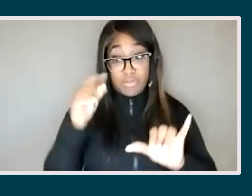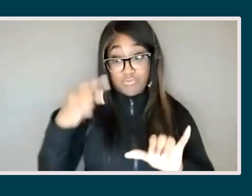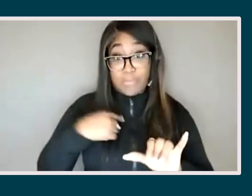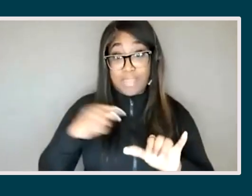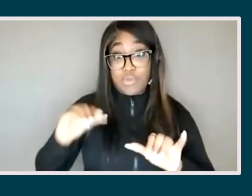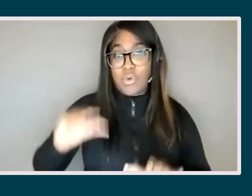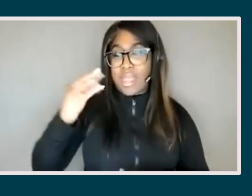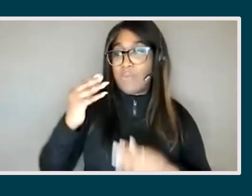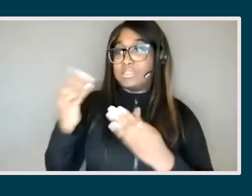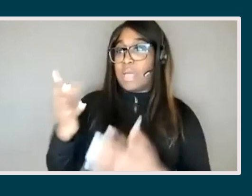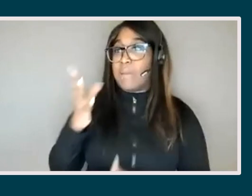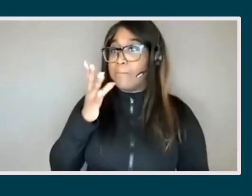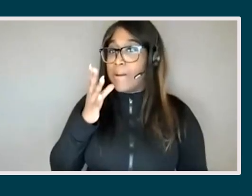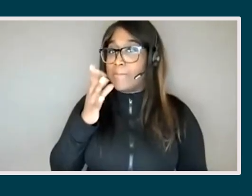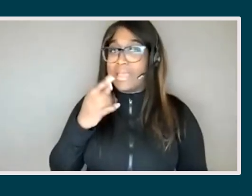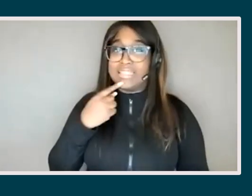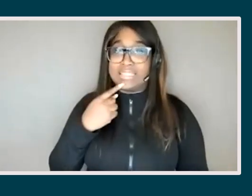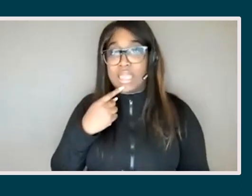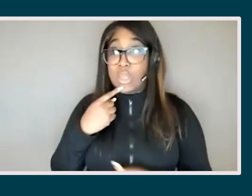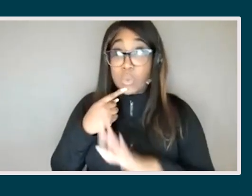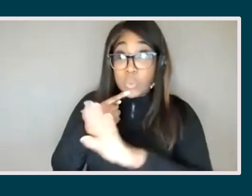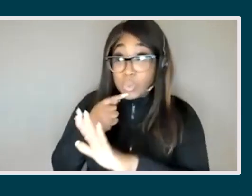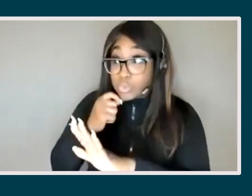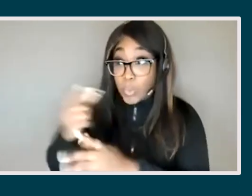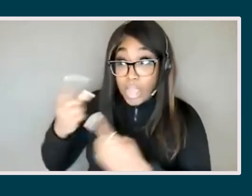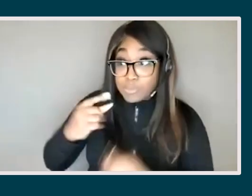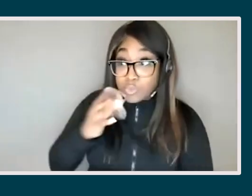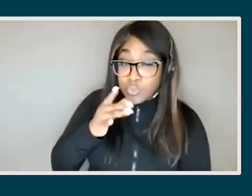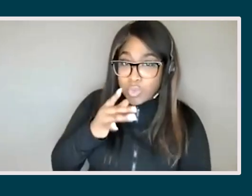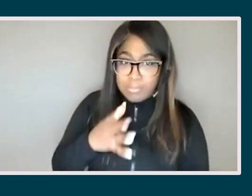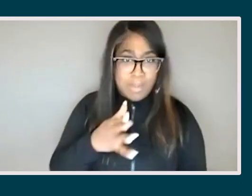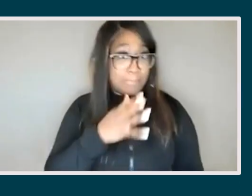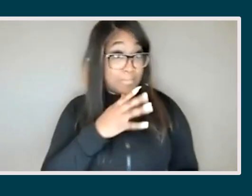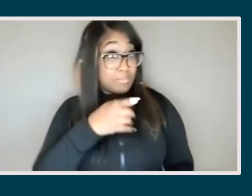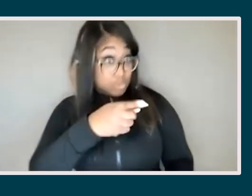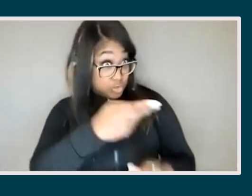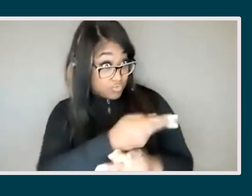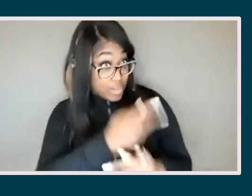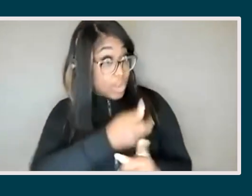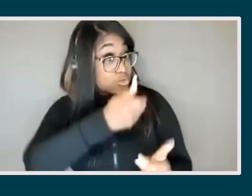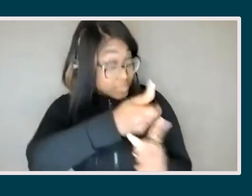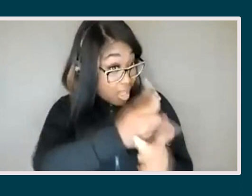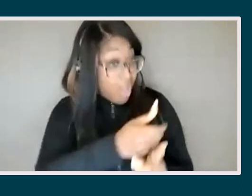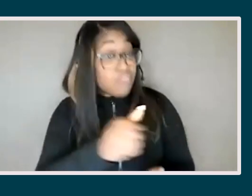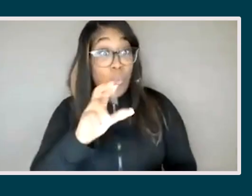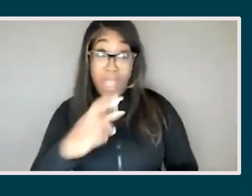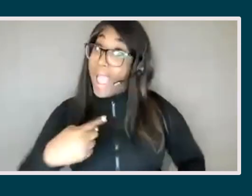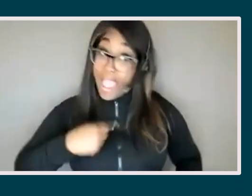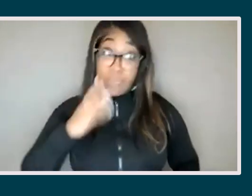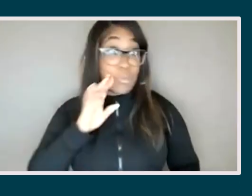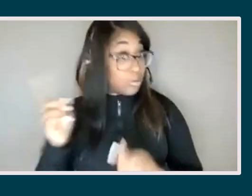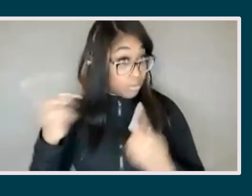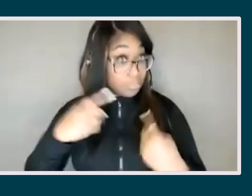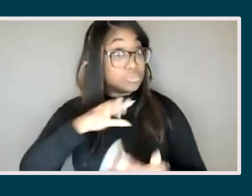tell my mom and then I would say, don't come down to the school, right? And she would say, either you figure it out or I will be down at